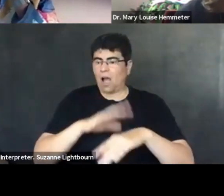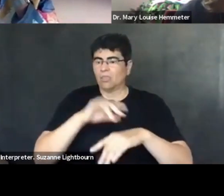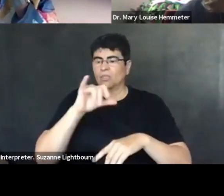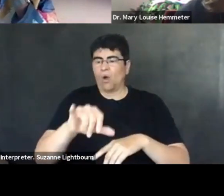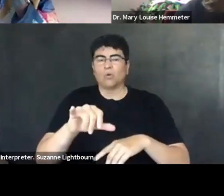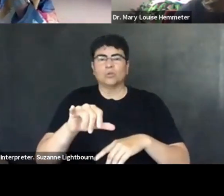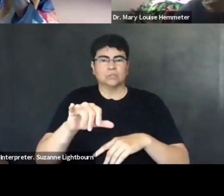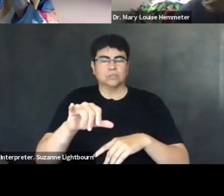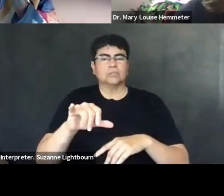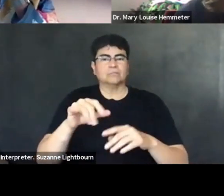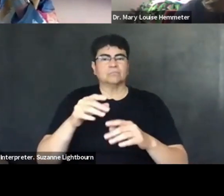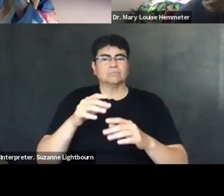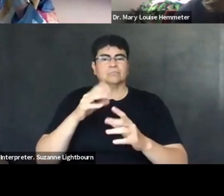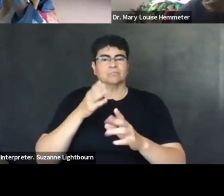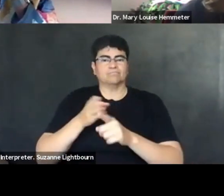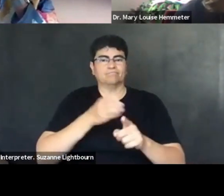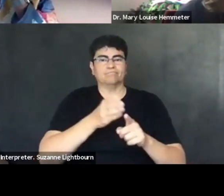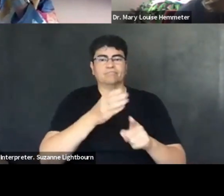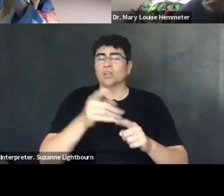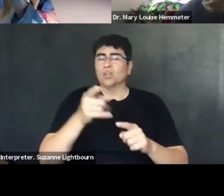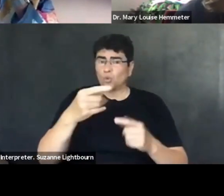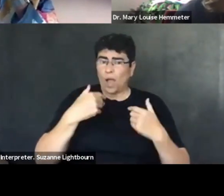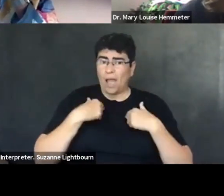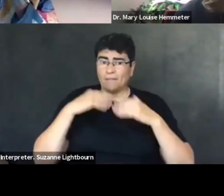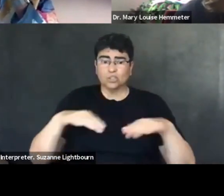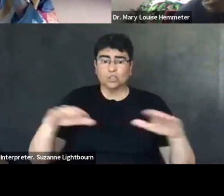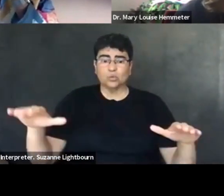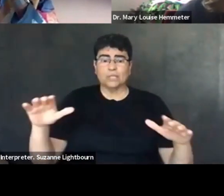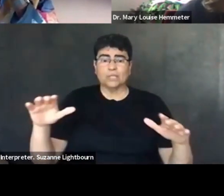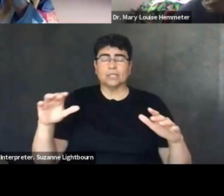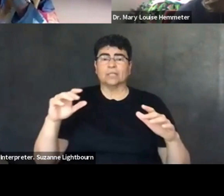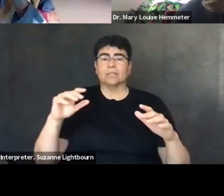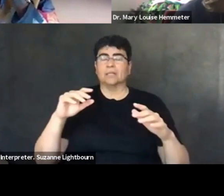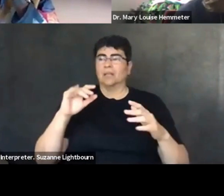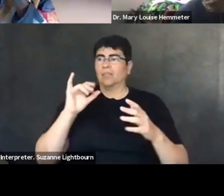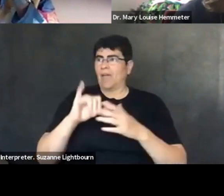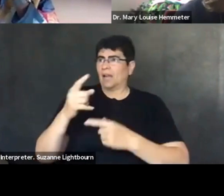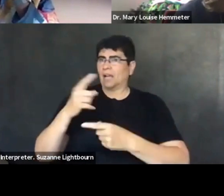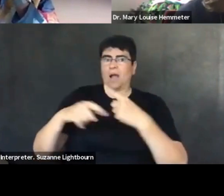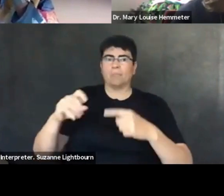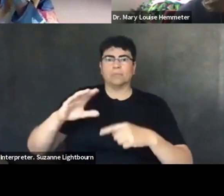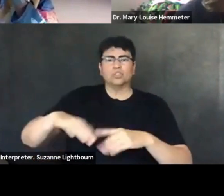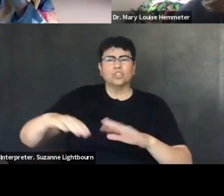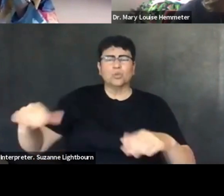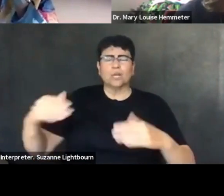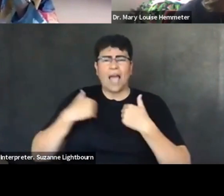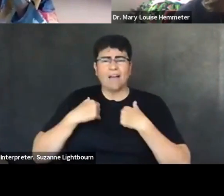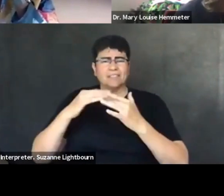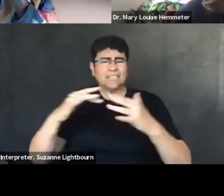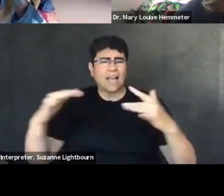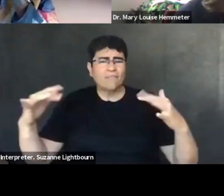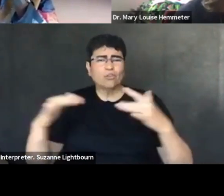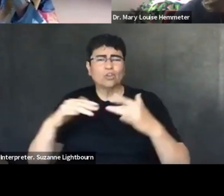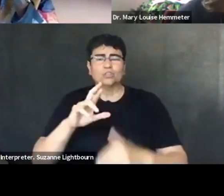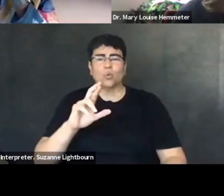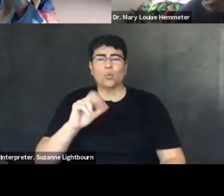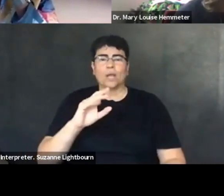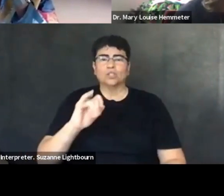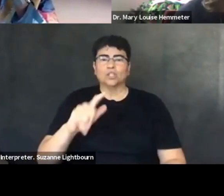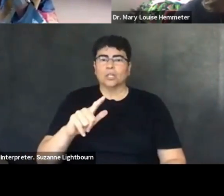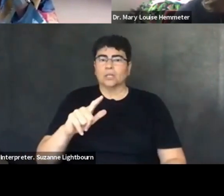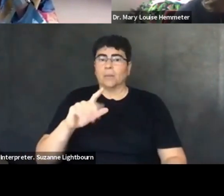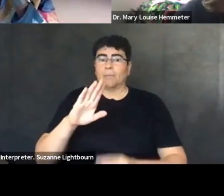dimensions. We have children essentially who come to us from very diverse racial backgrounds,